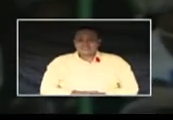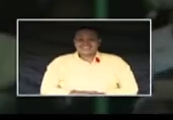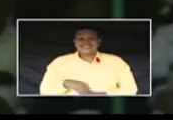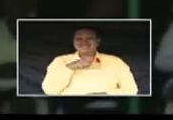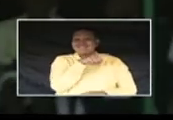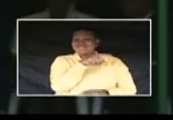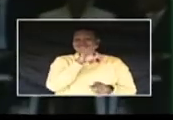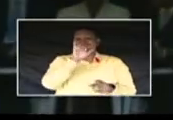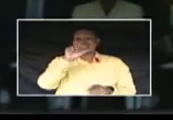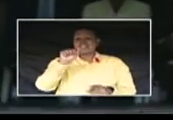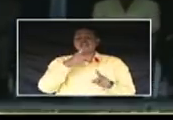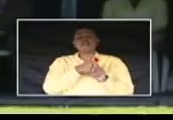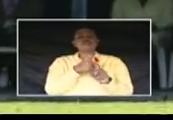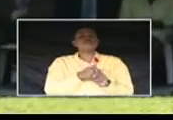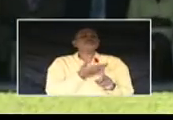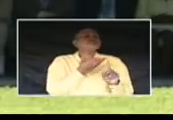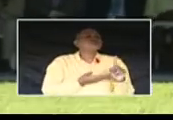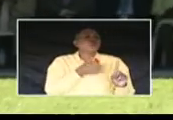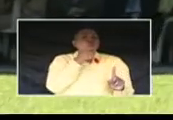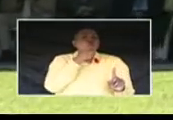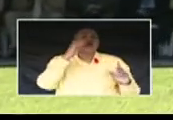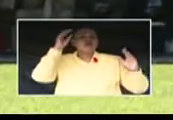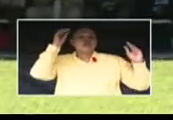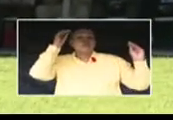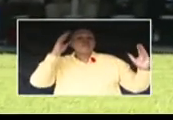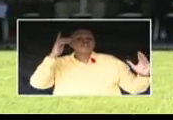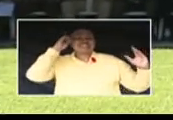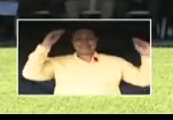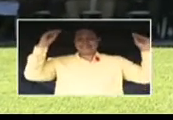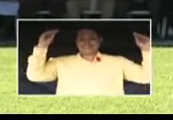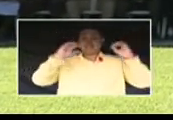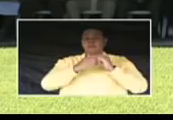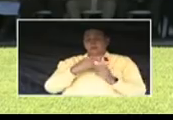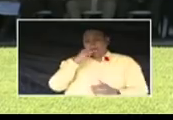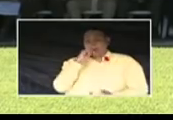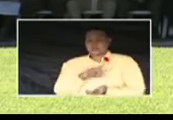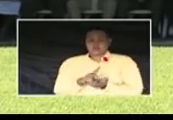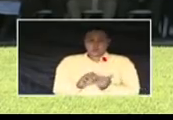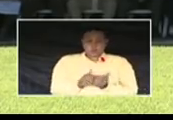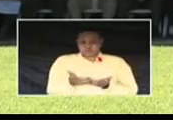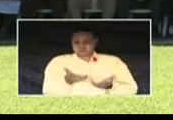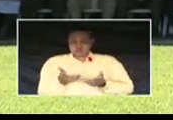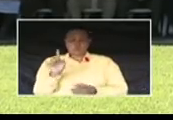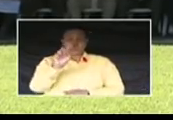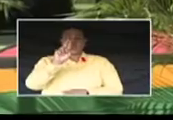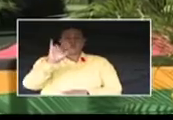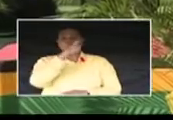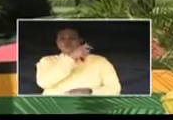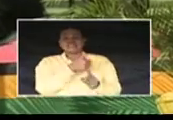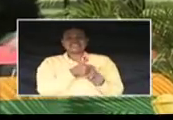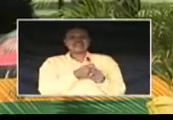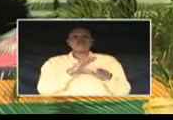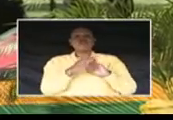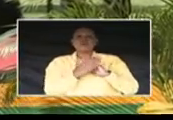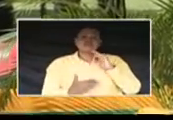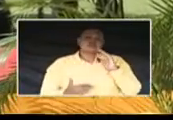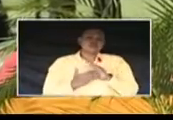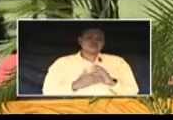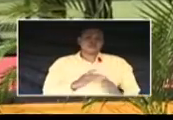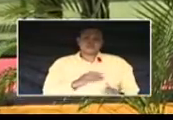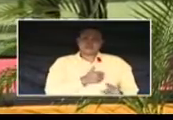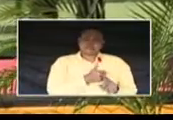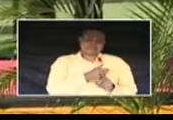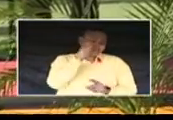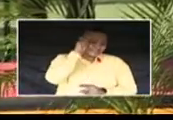Celia Christie Samuels is a professor of pediatrics at the University Hospital of the West Indies and Jamaica's perinatal, pediatric, and